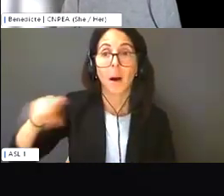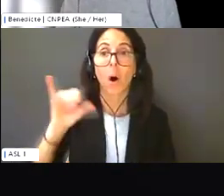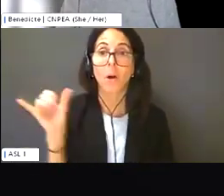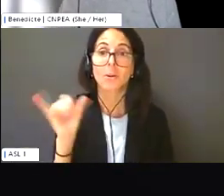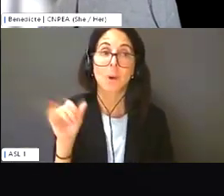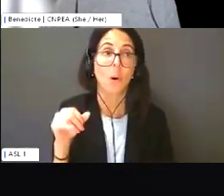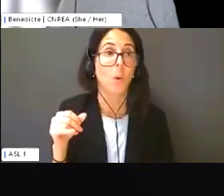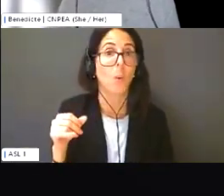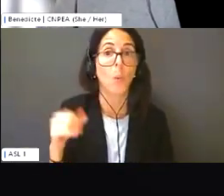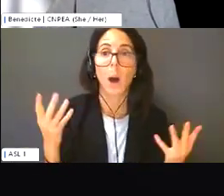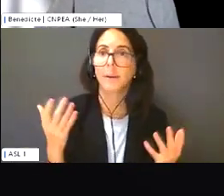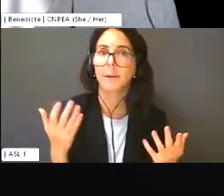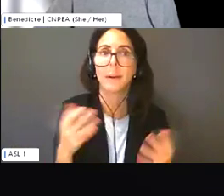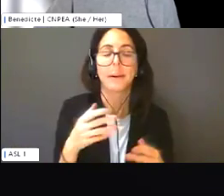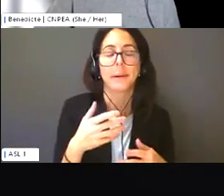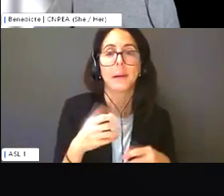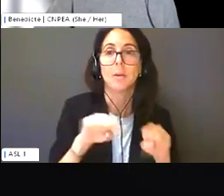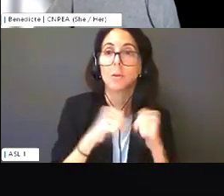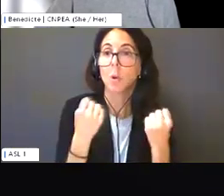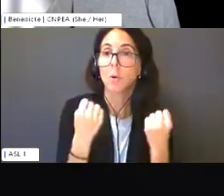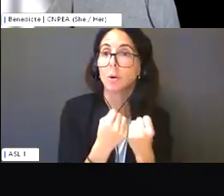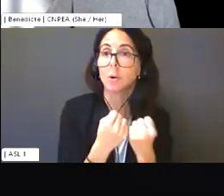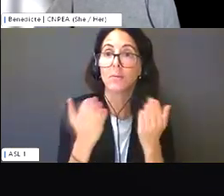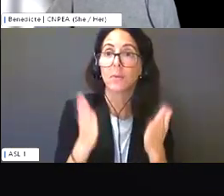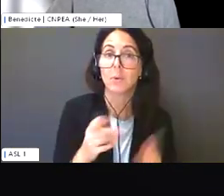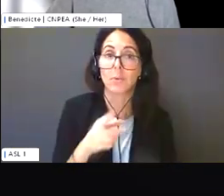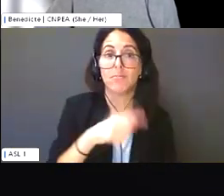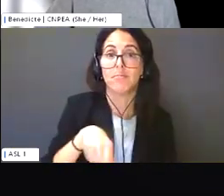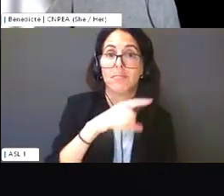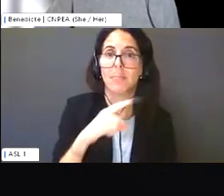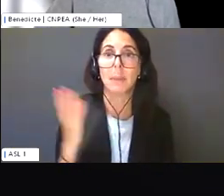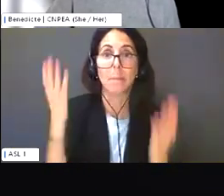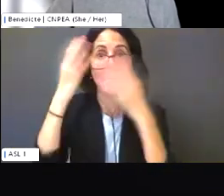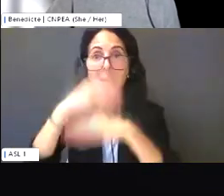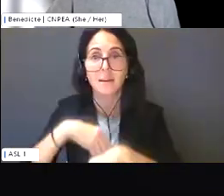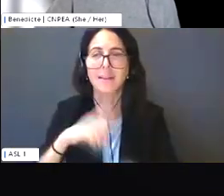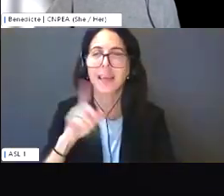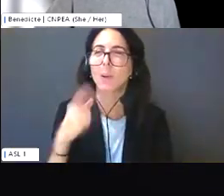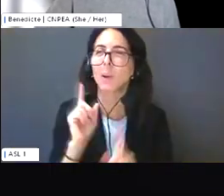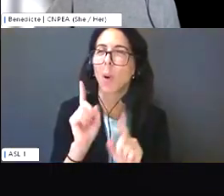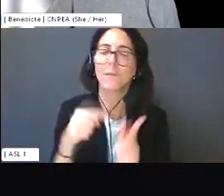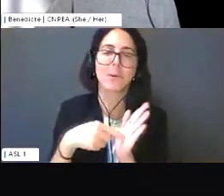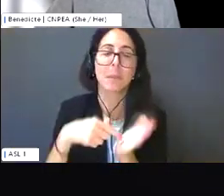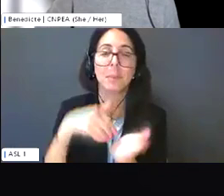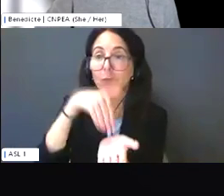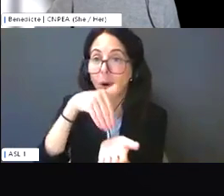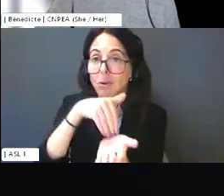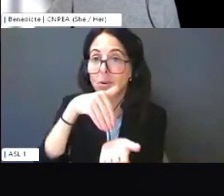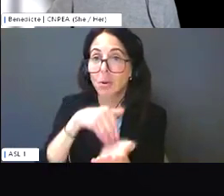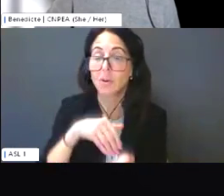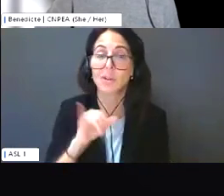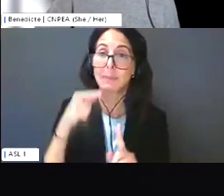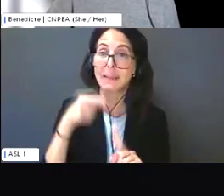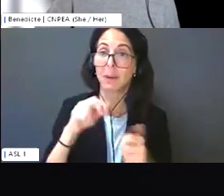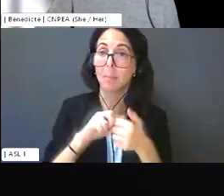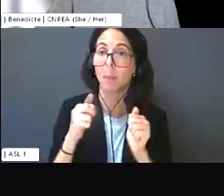social service providers. They may only be seen by healthcare providers in the case where they have a related health care issue.